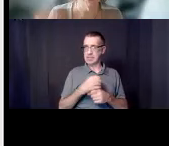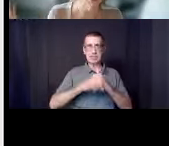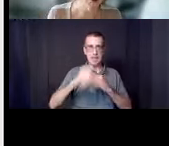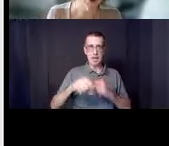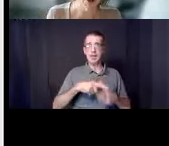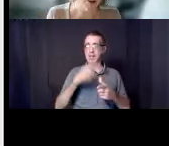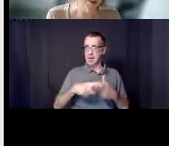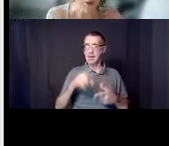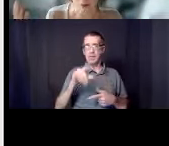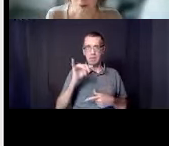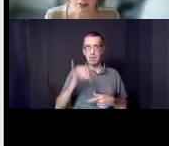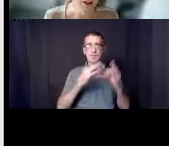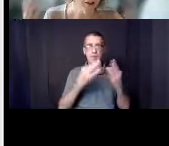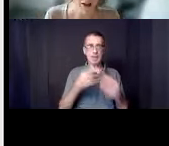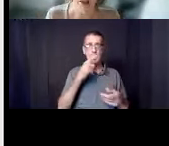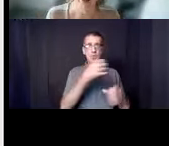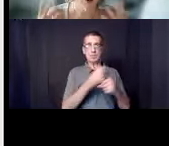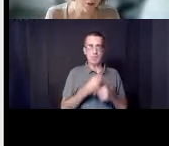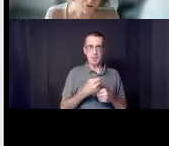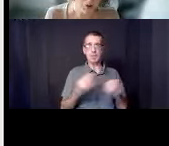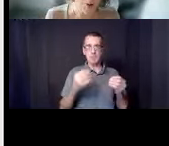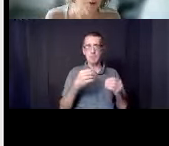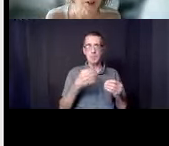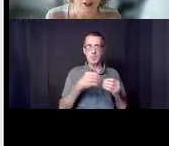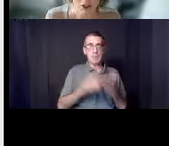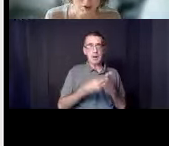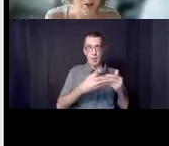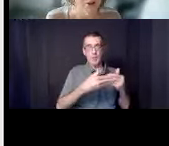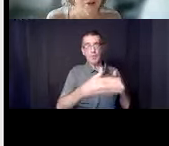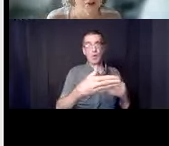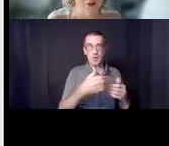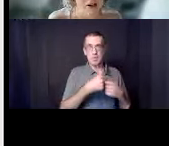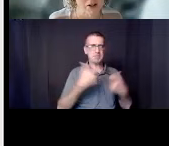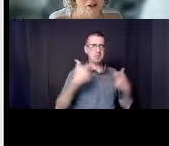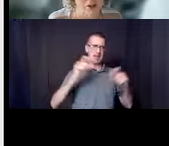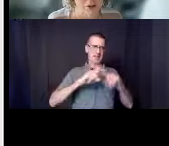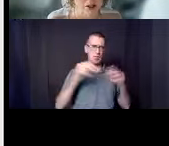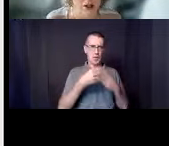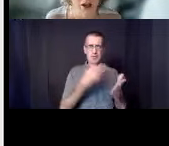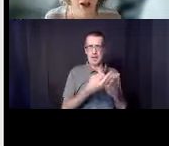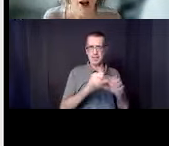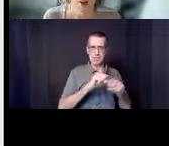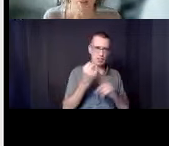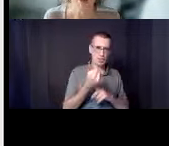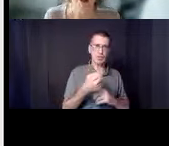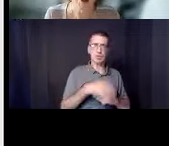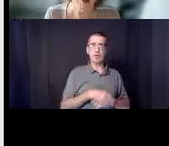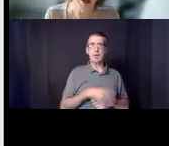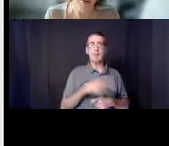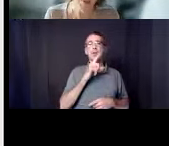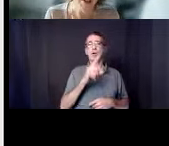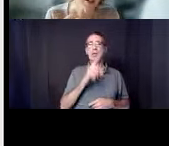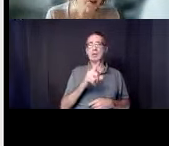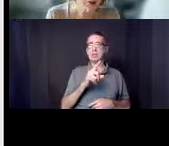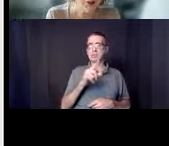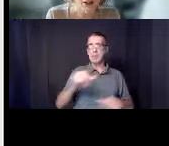then those families will be receiving that going forward, which makes a huge difference for their financial situation. There's